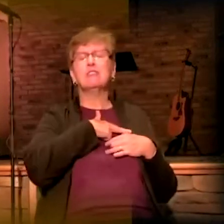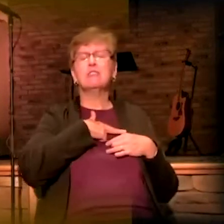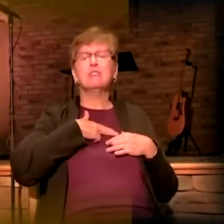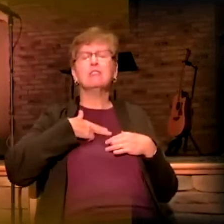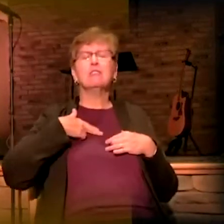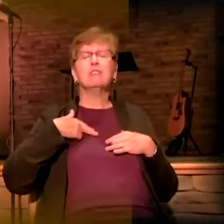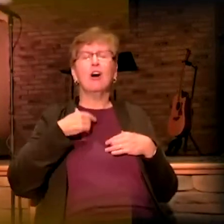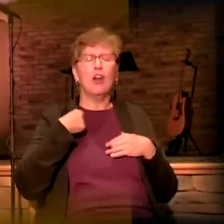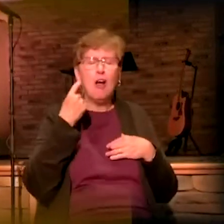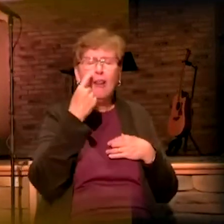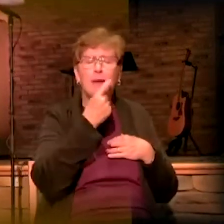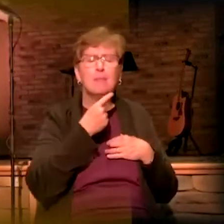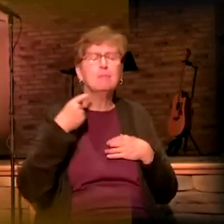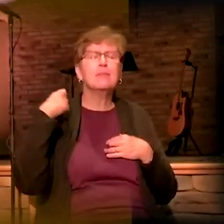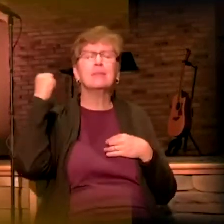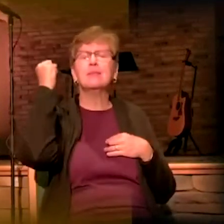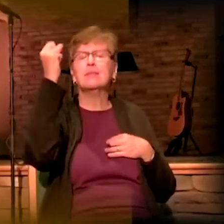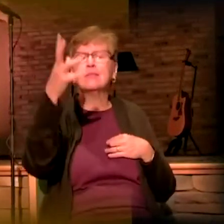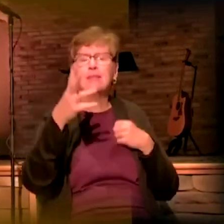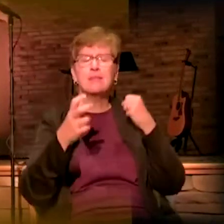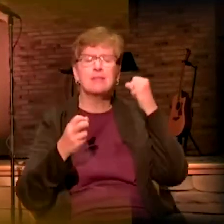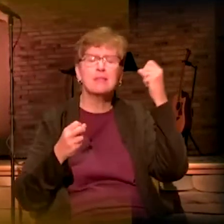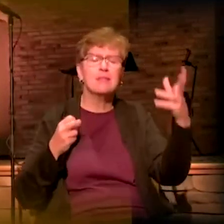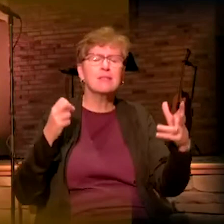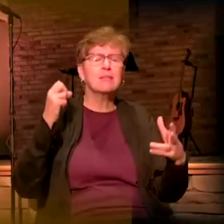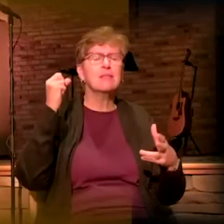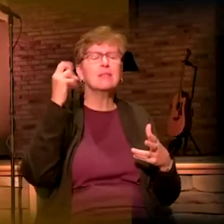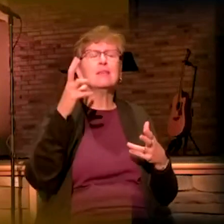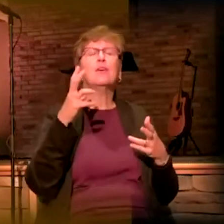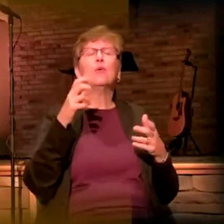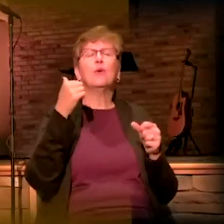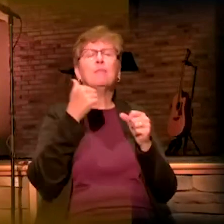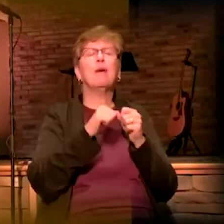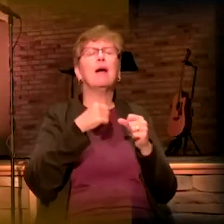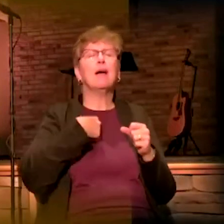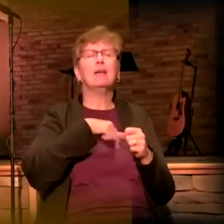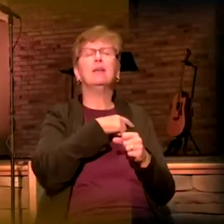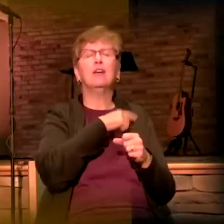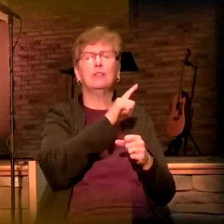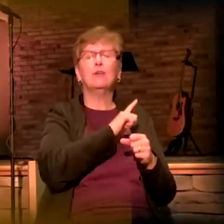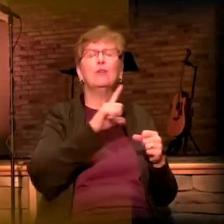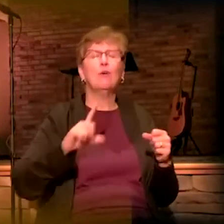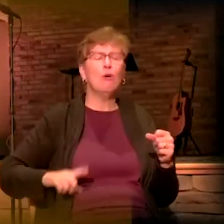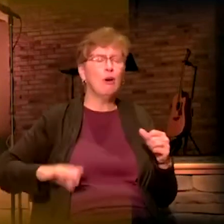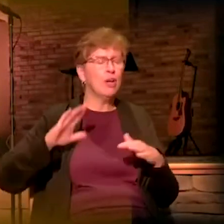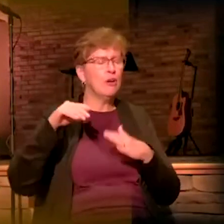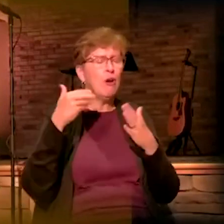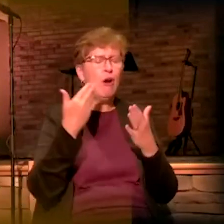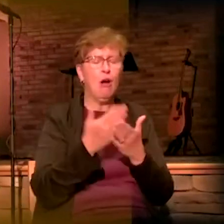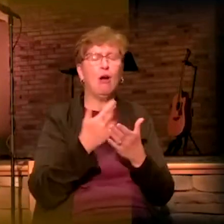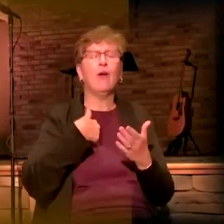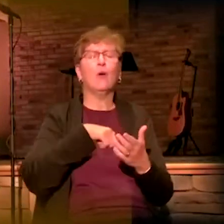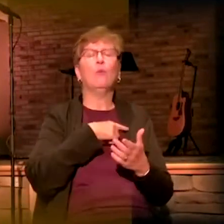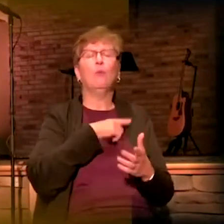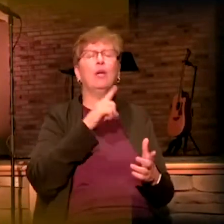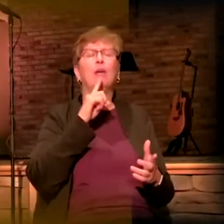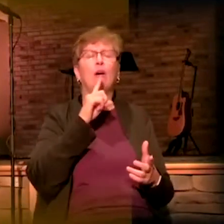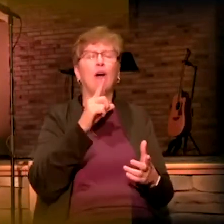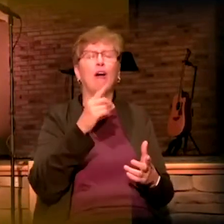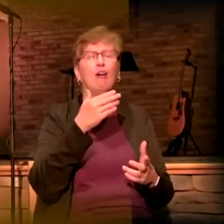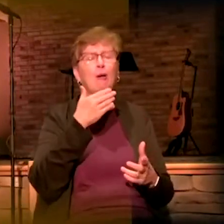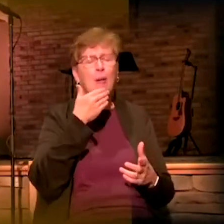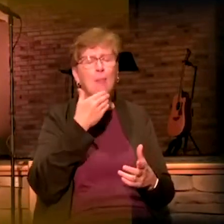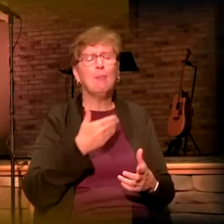of Jesus. Remind us, Lord, in all of this, that we are better